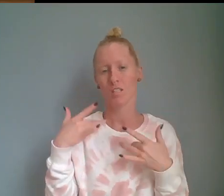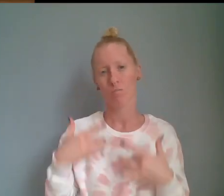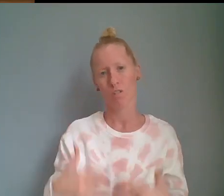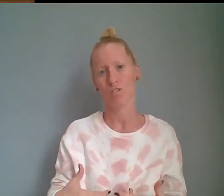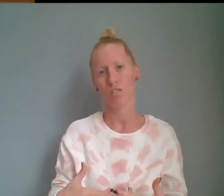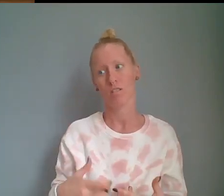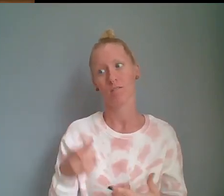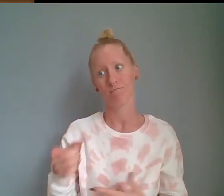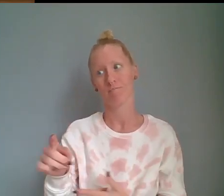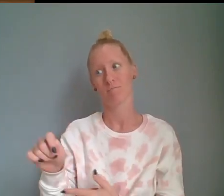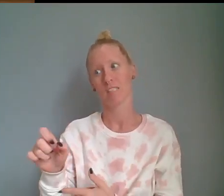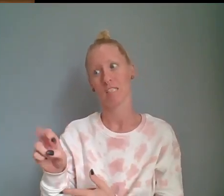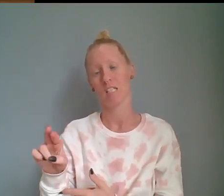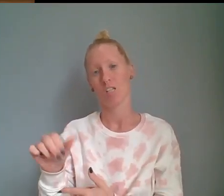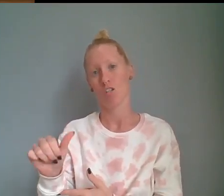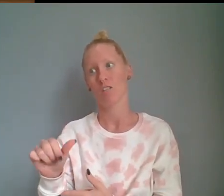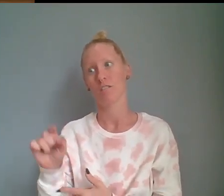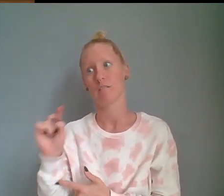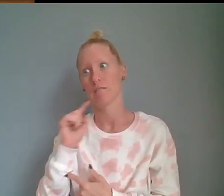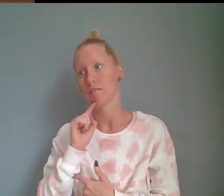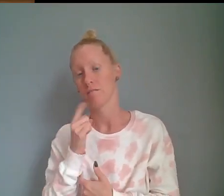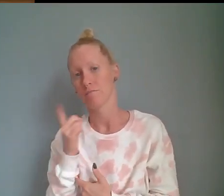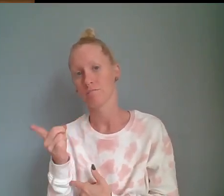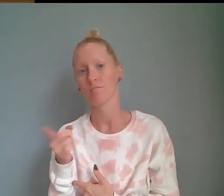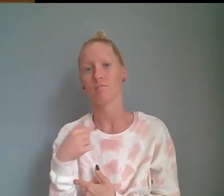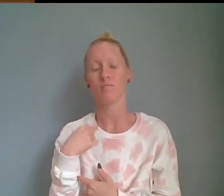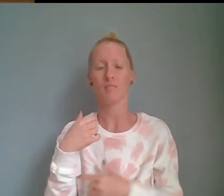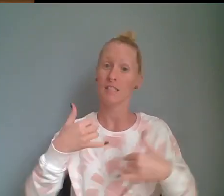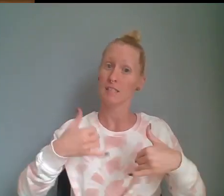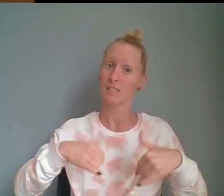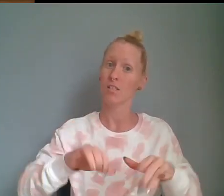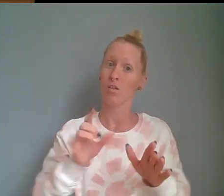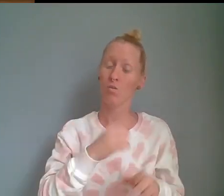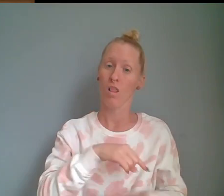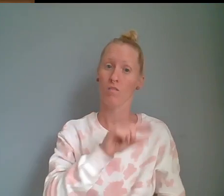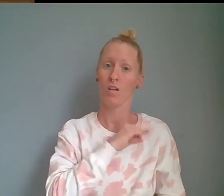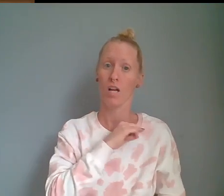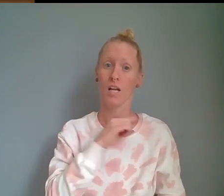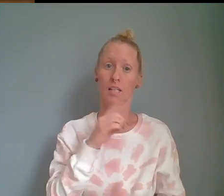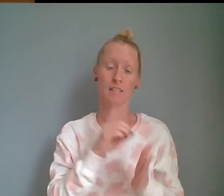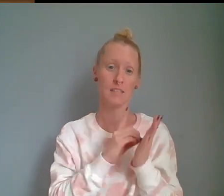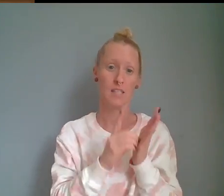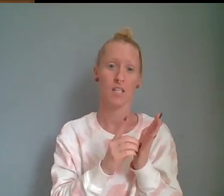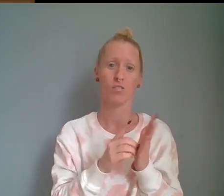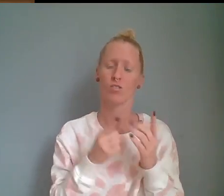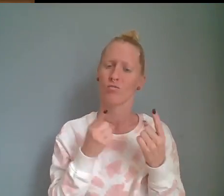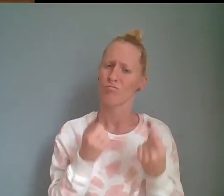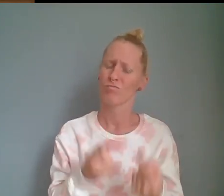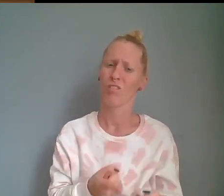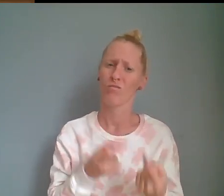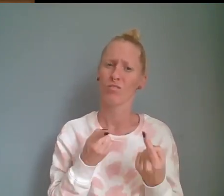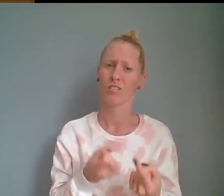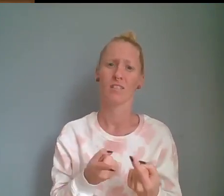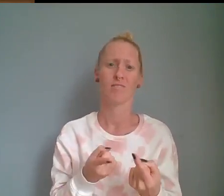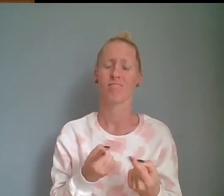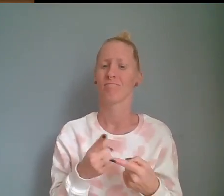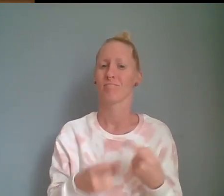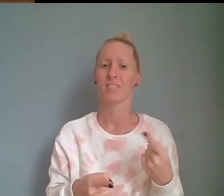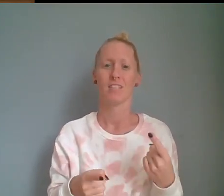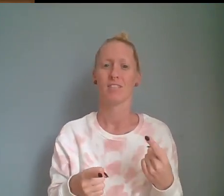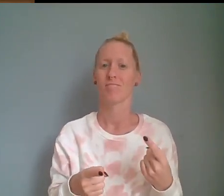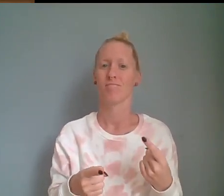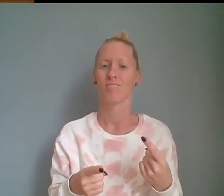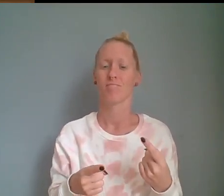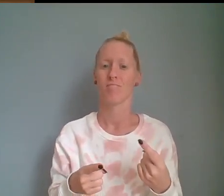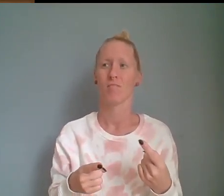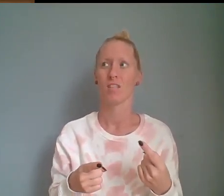but who still would qualify for a diagnosis and are still suffering and impaired by their symptoms. So I don't want you to